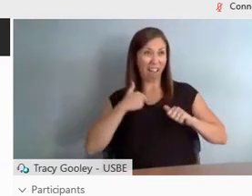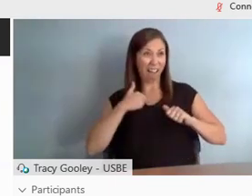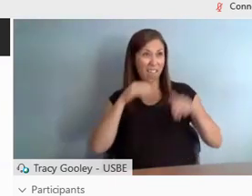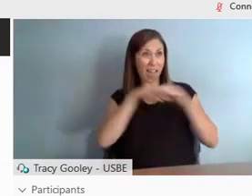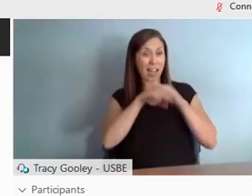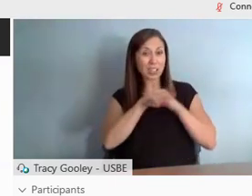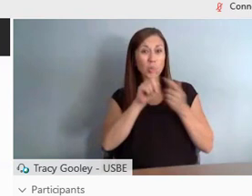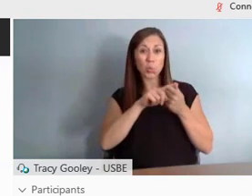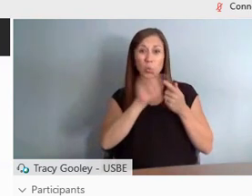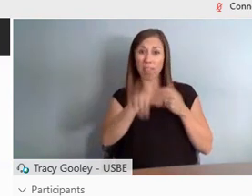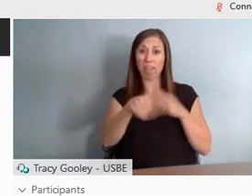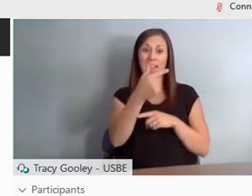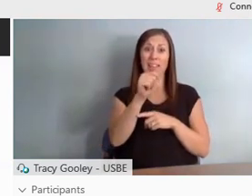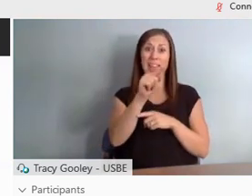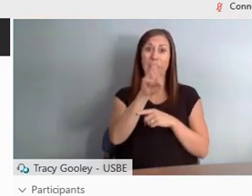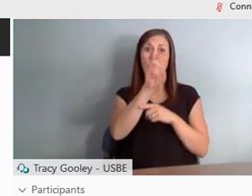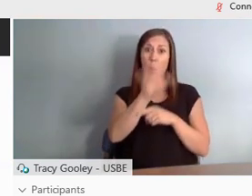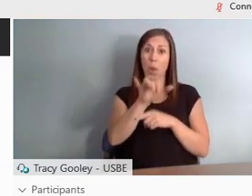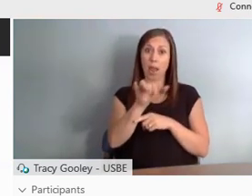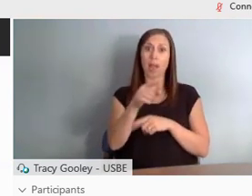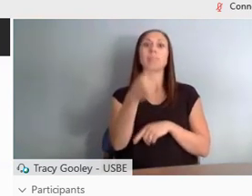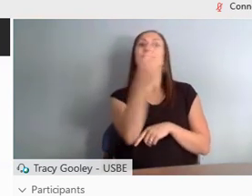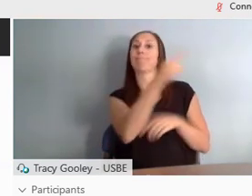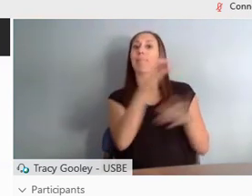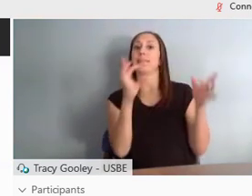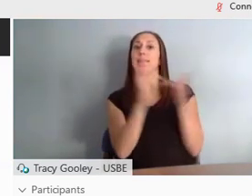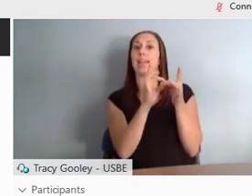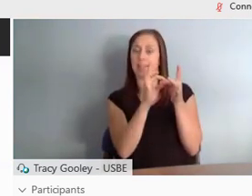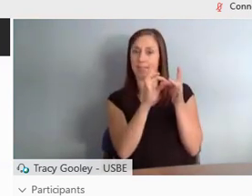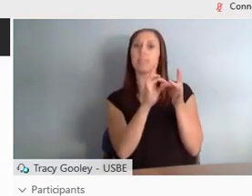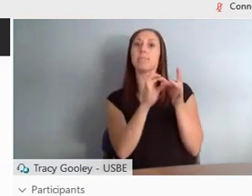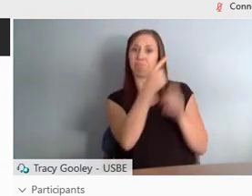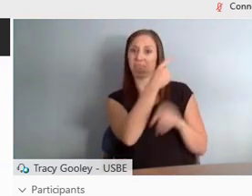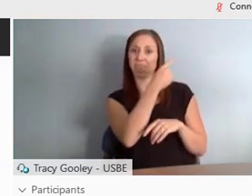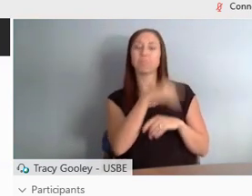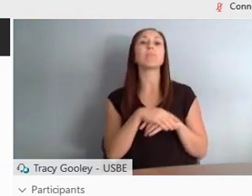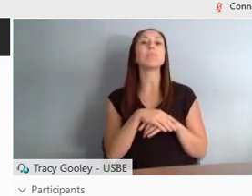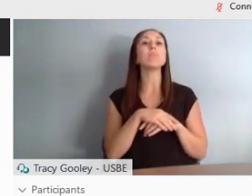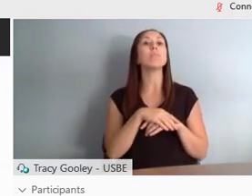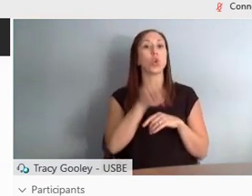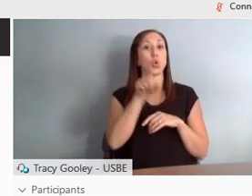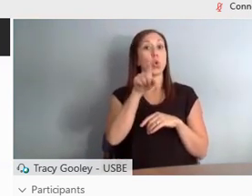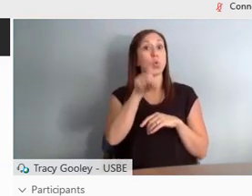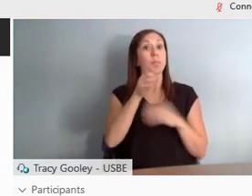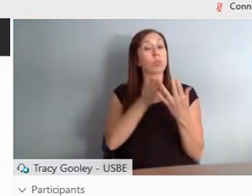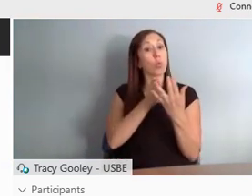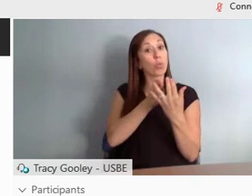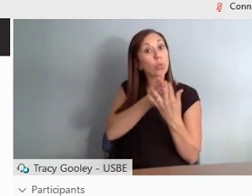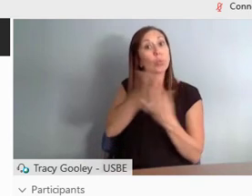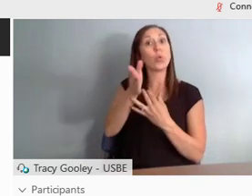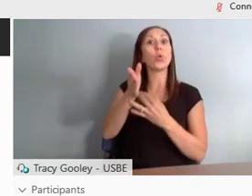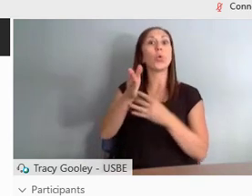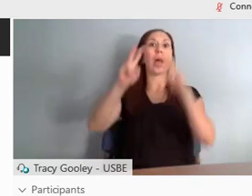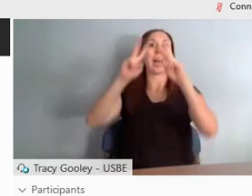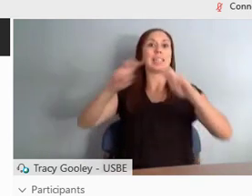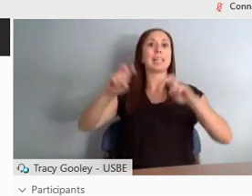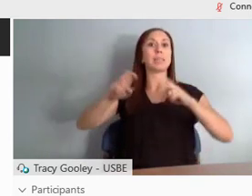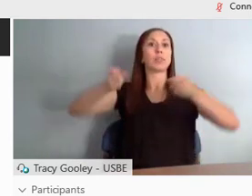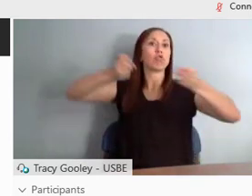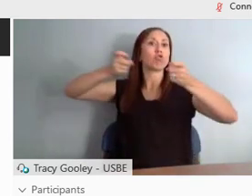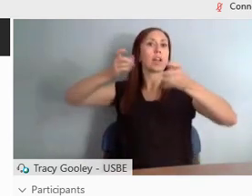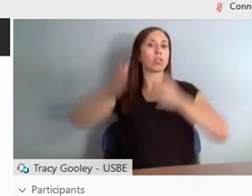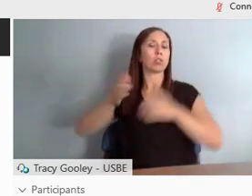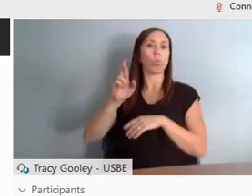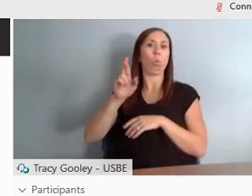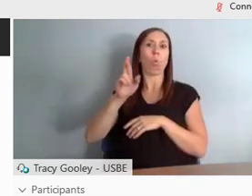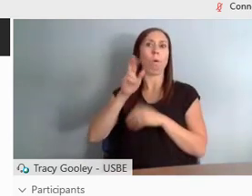Gateway or what that looks like, here's the link here, and you'll want to work through your assessment directors or whoever